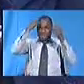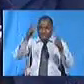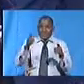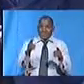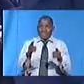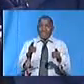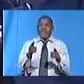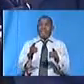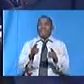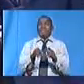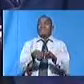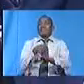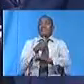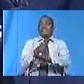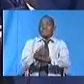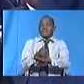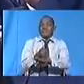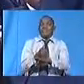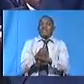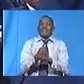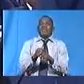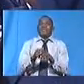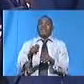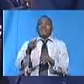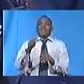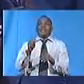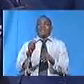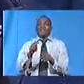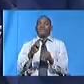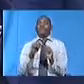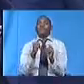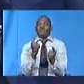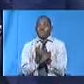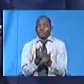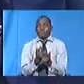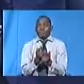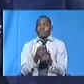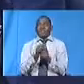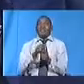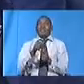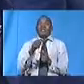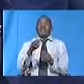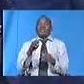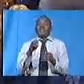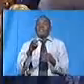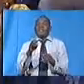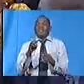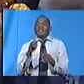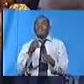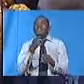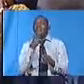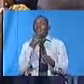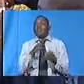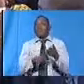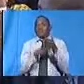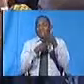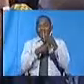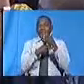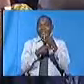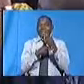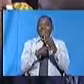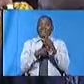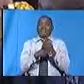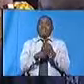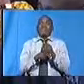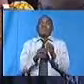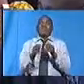task force presided over by Dr. Baumia himself to investigate, as he said, complaints